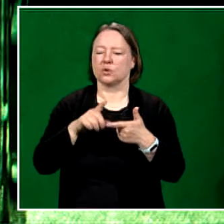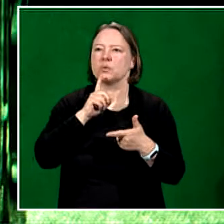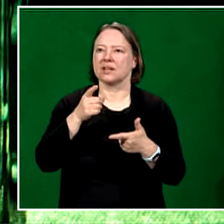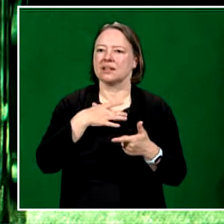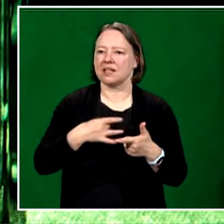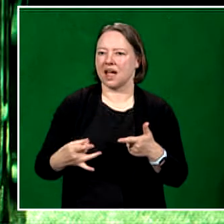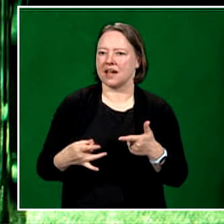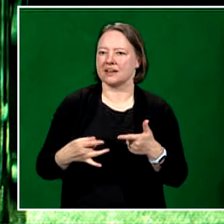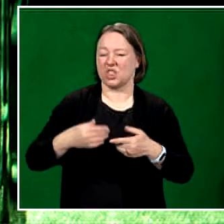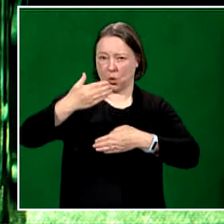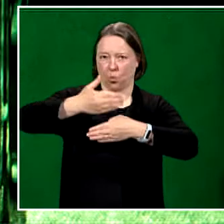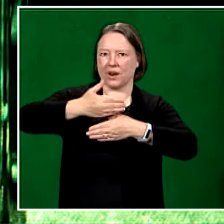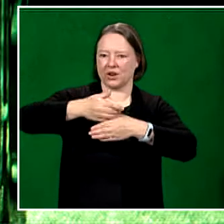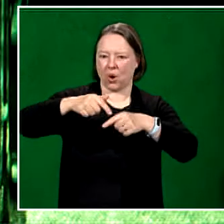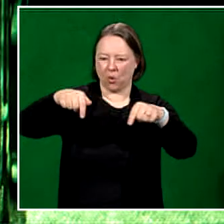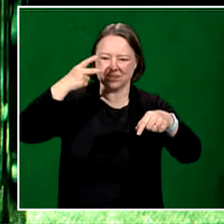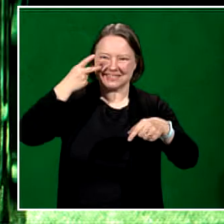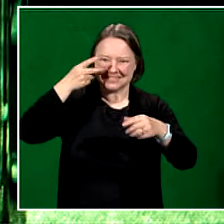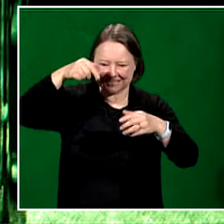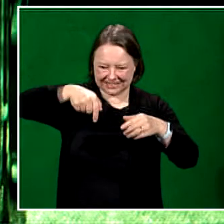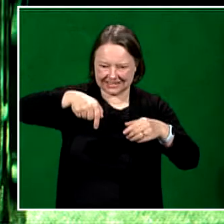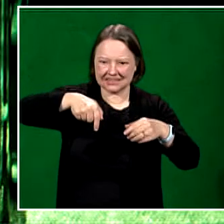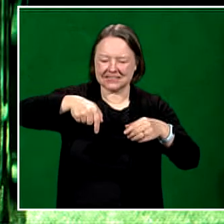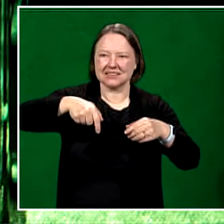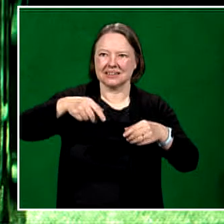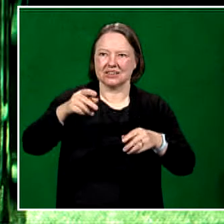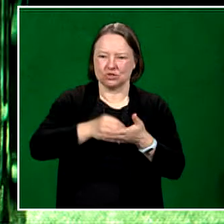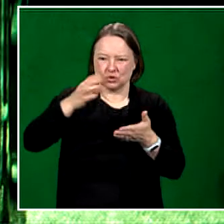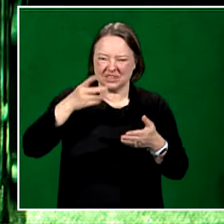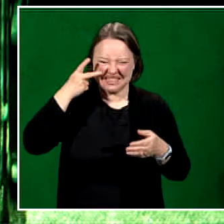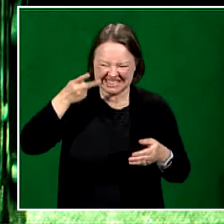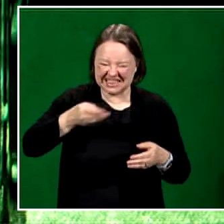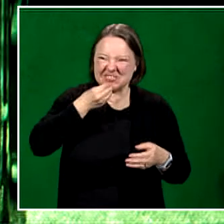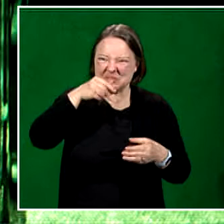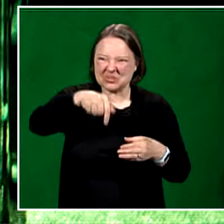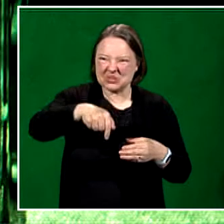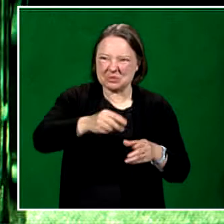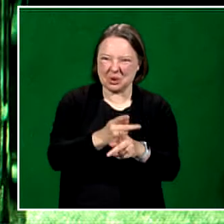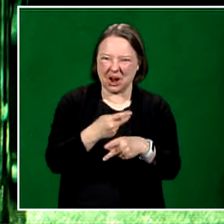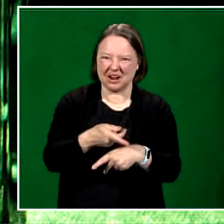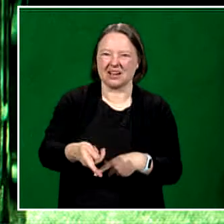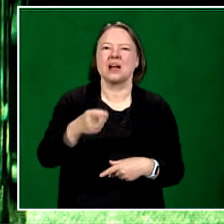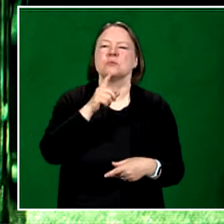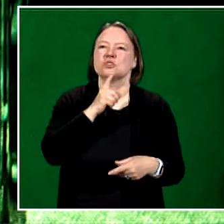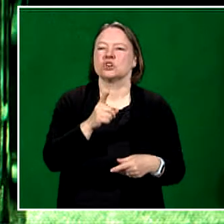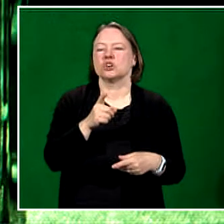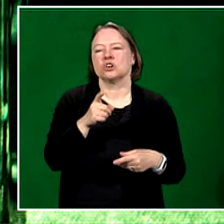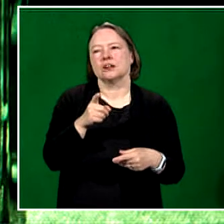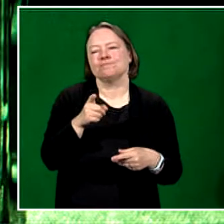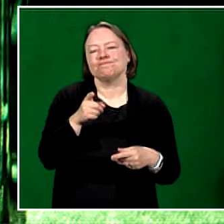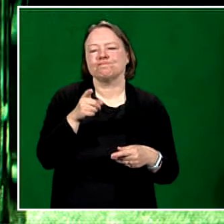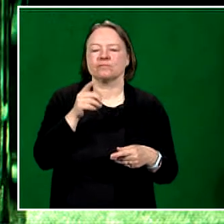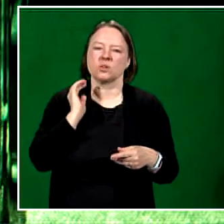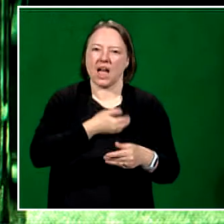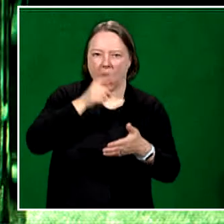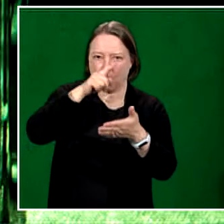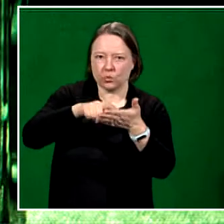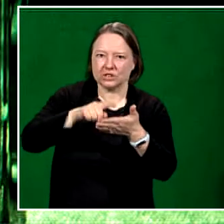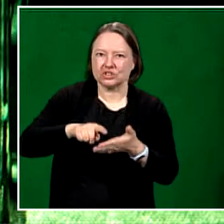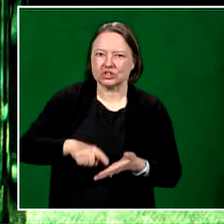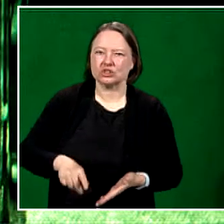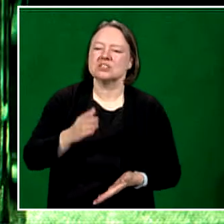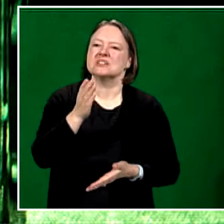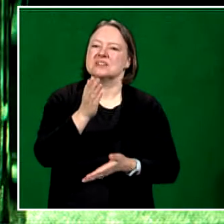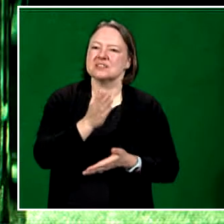feature of the window so they could see the product. I'm sure throughout our research, there is